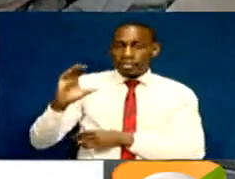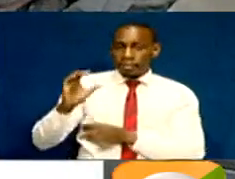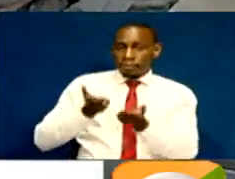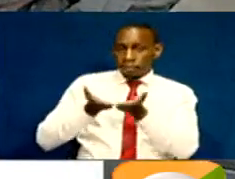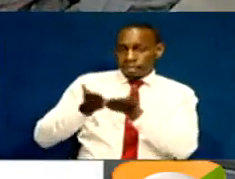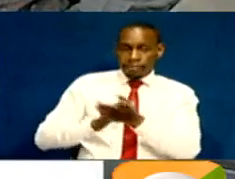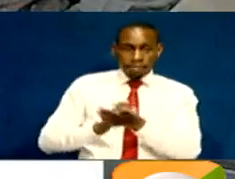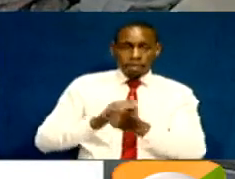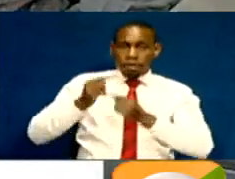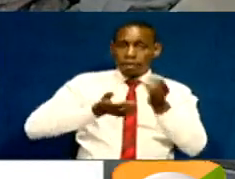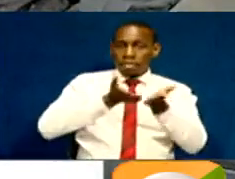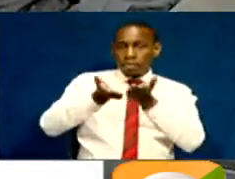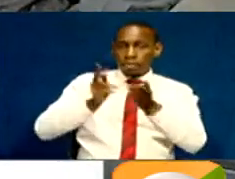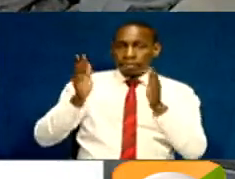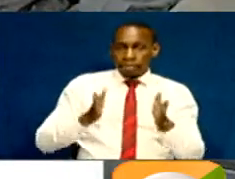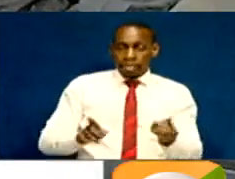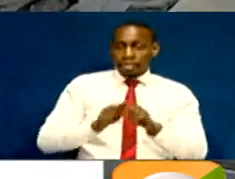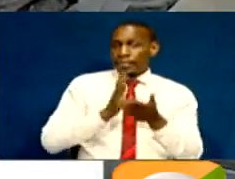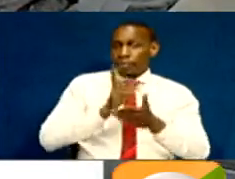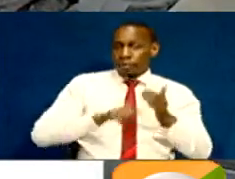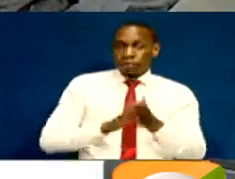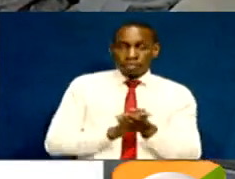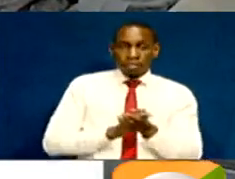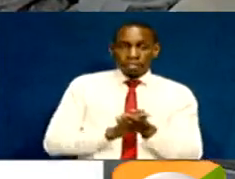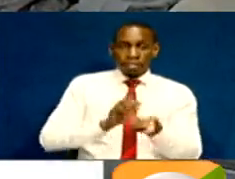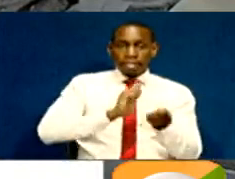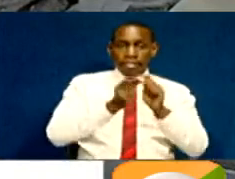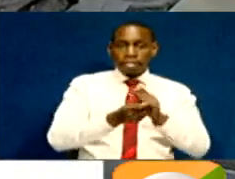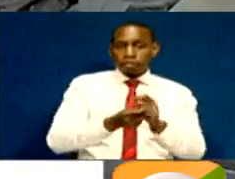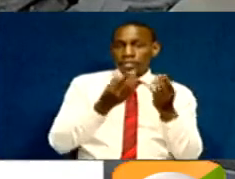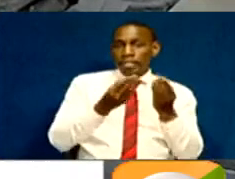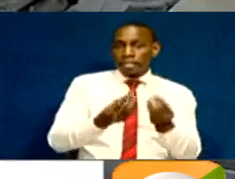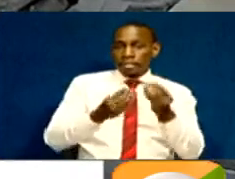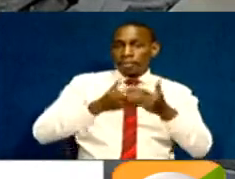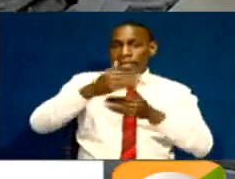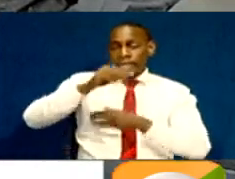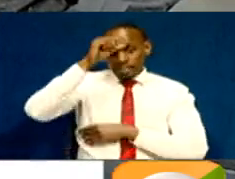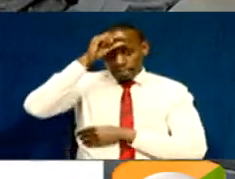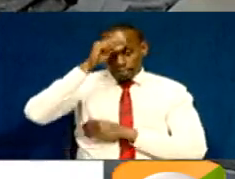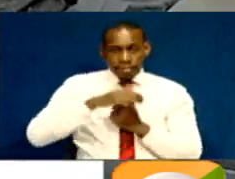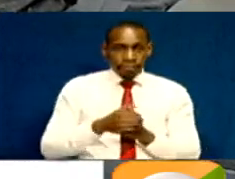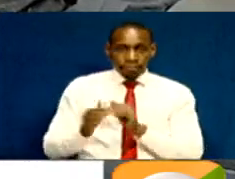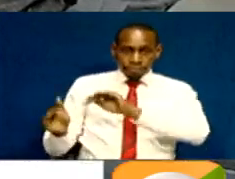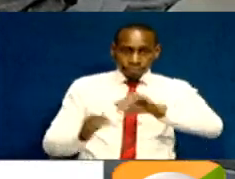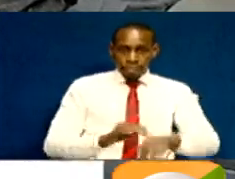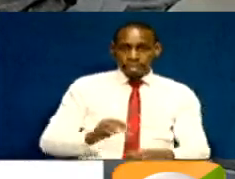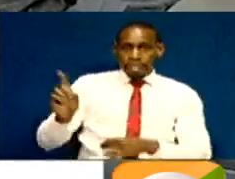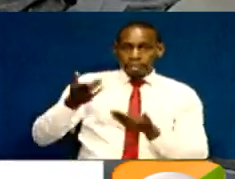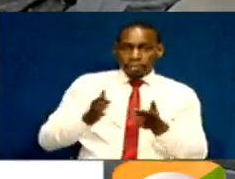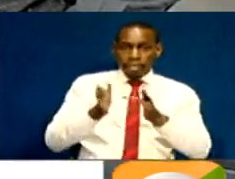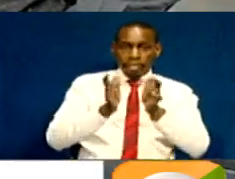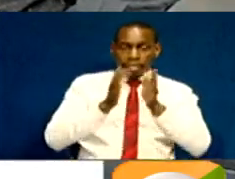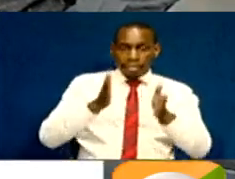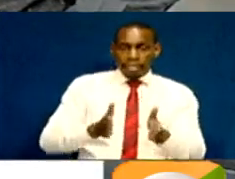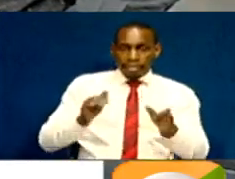service to keep serving Kenyans and ensure a smooth transition into the next government. In Nairobi, a section of Christian